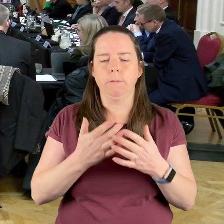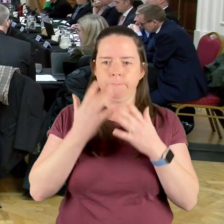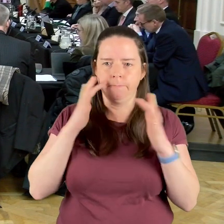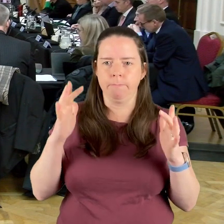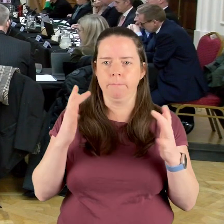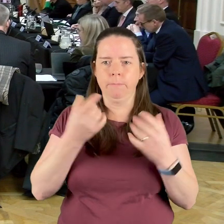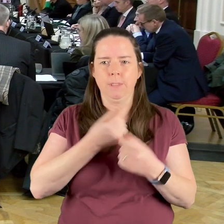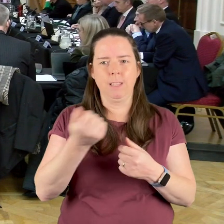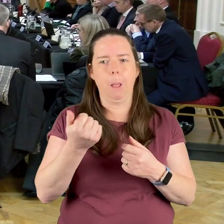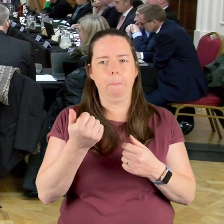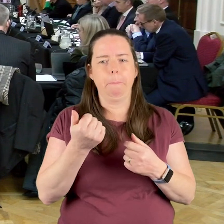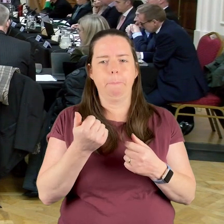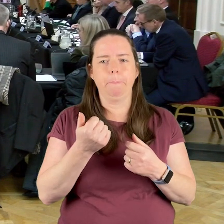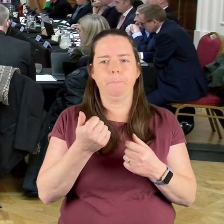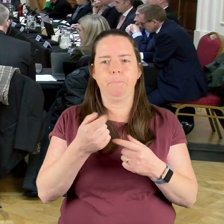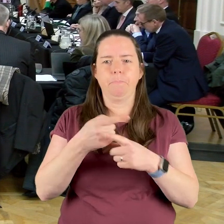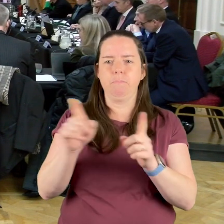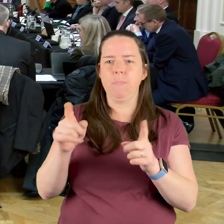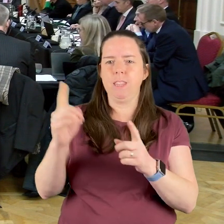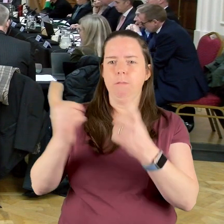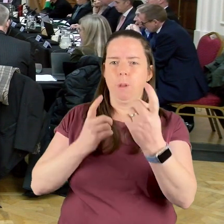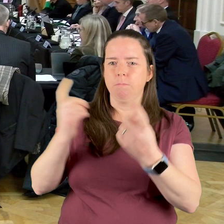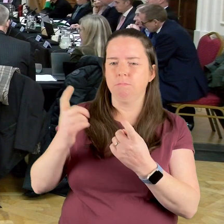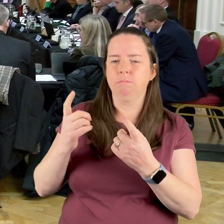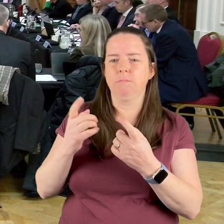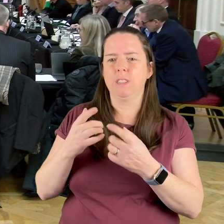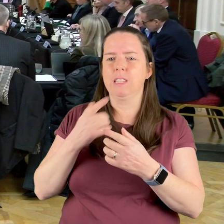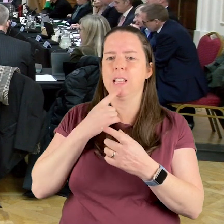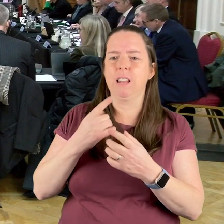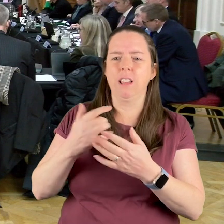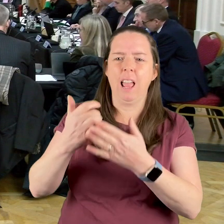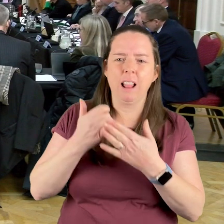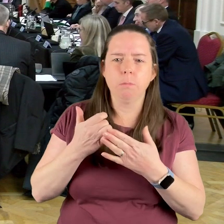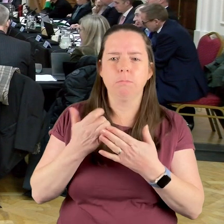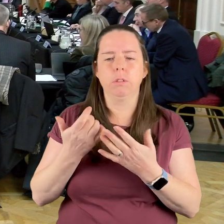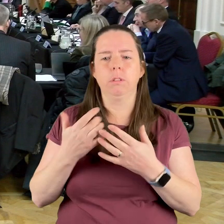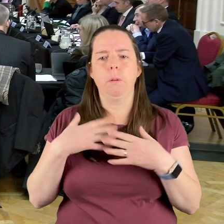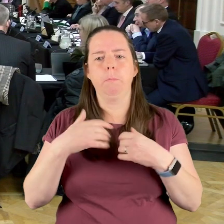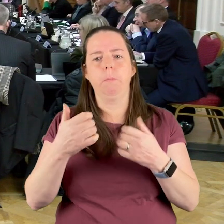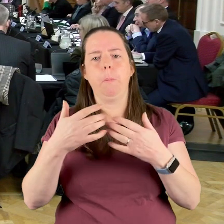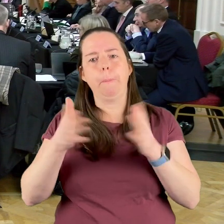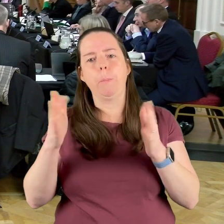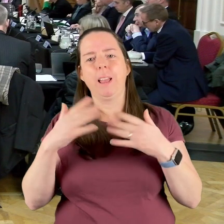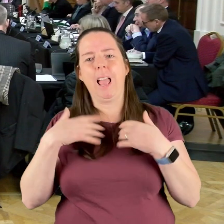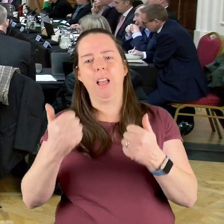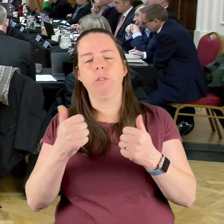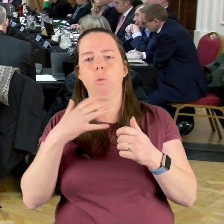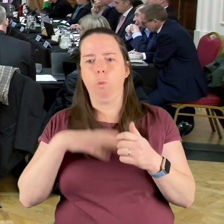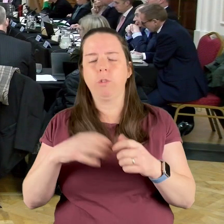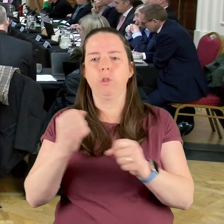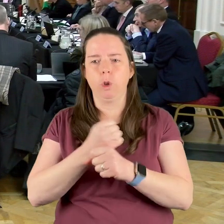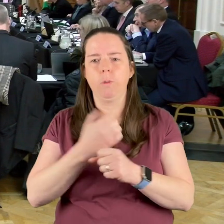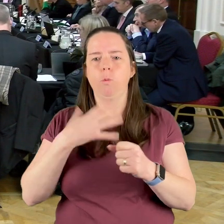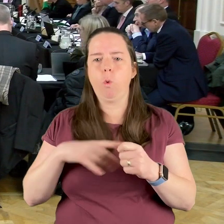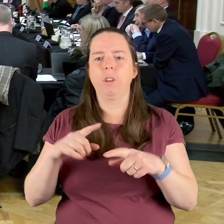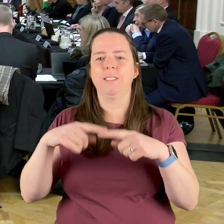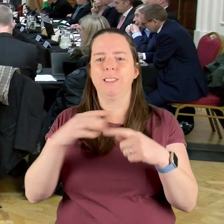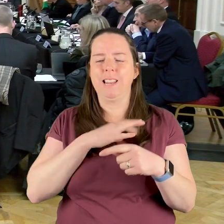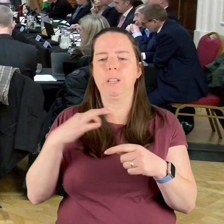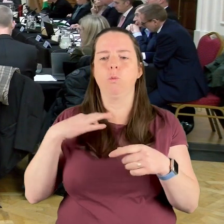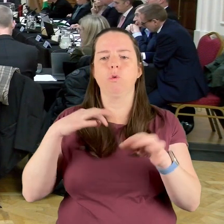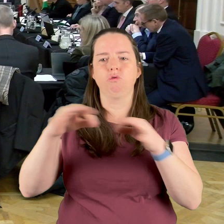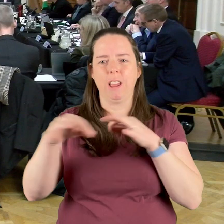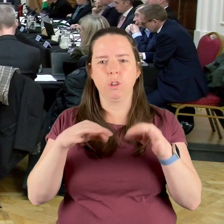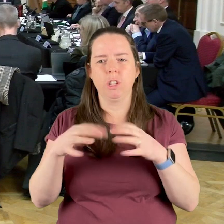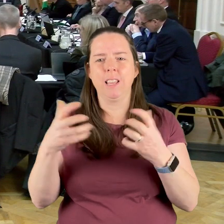But now you're a bit stronger. And obviously, some of you have come out and said, help us public health, we want to do